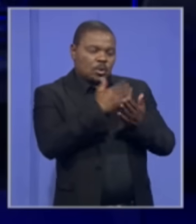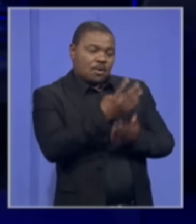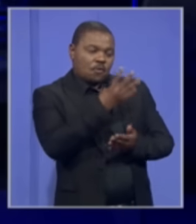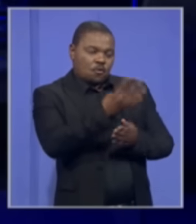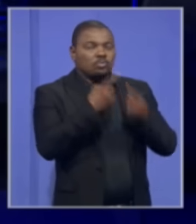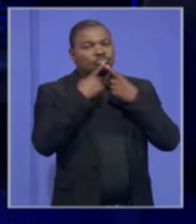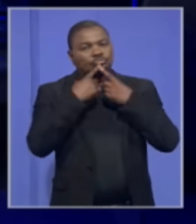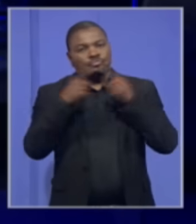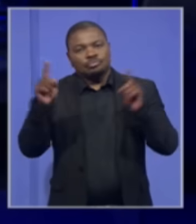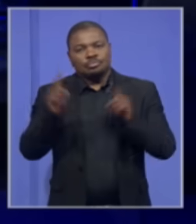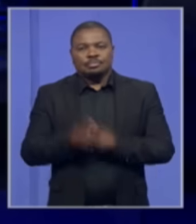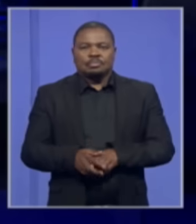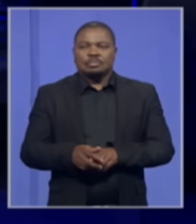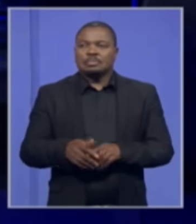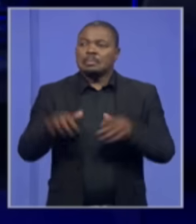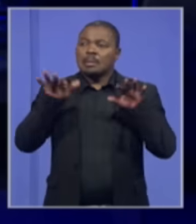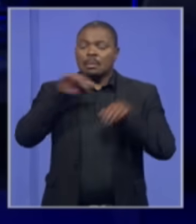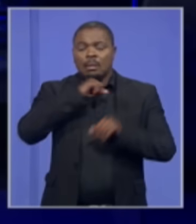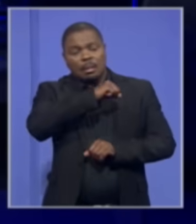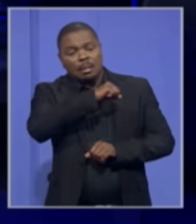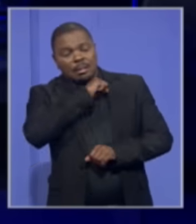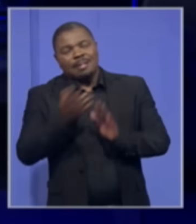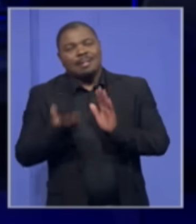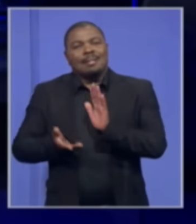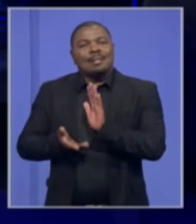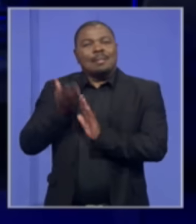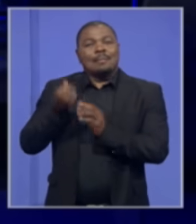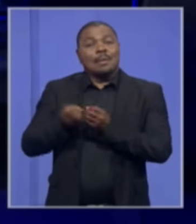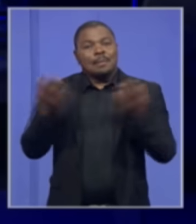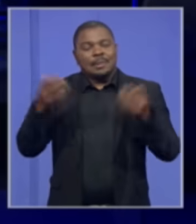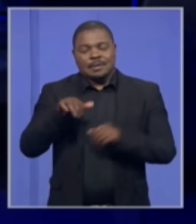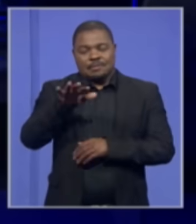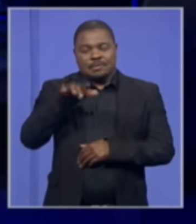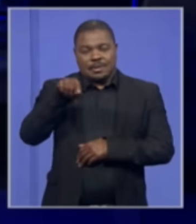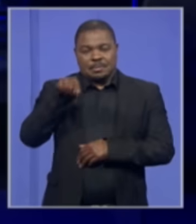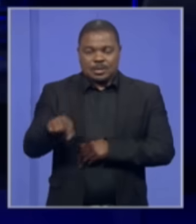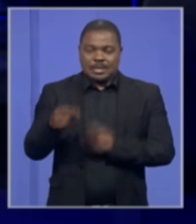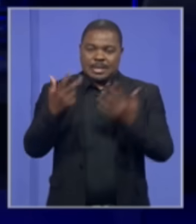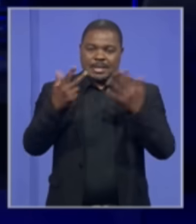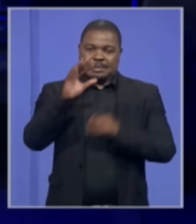2024-2025. Ho kotelwa ha batho ho nyolile ka diperesente tse 15.8.